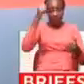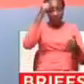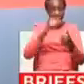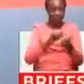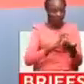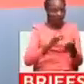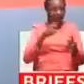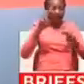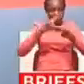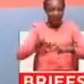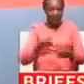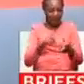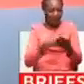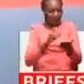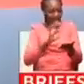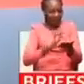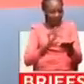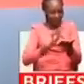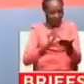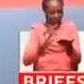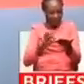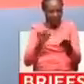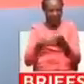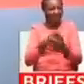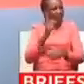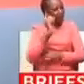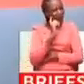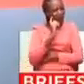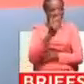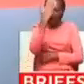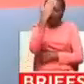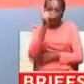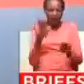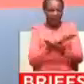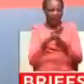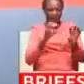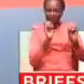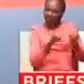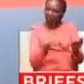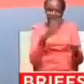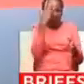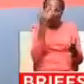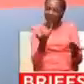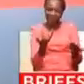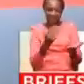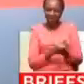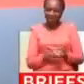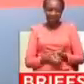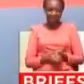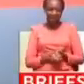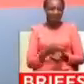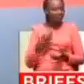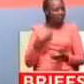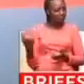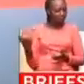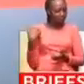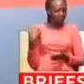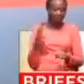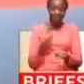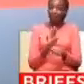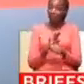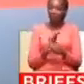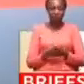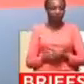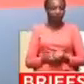writing down. It's like, man, how could everything possibly go wrong? You know what I mean? That can go wrong. Everything was going wrong. And so at the time,